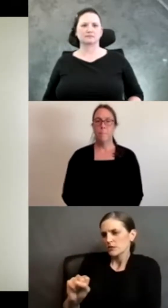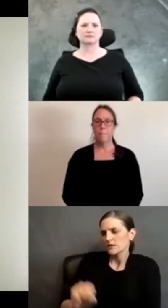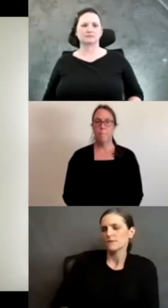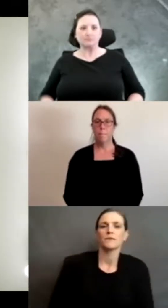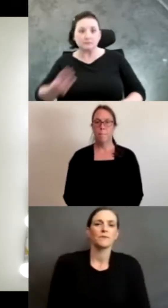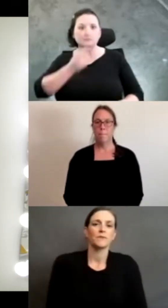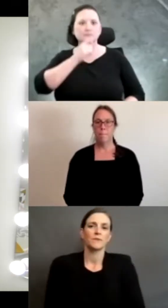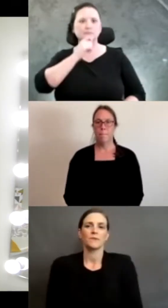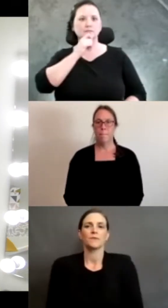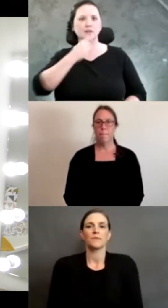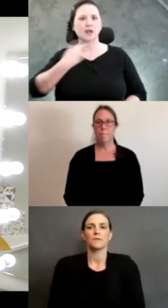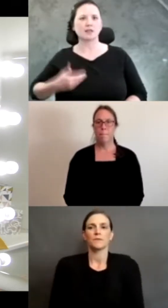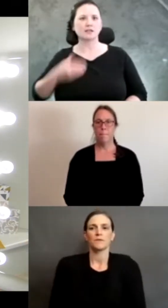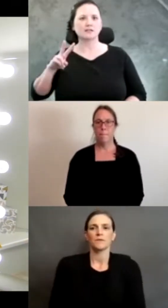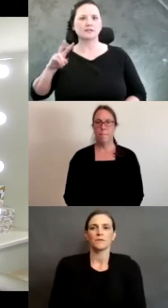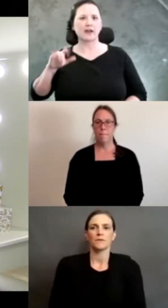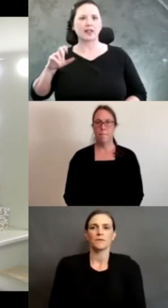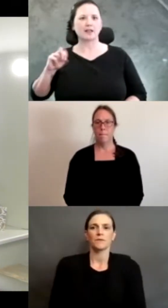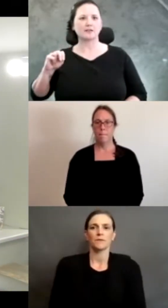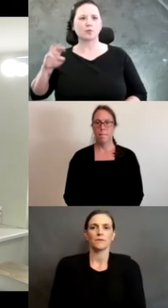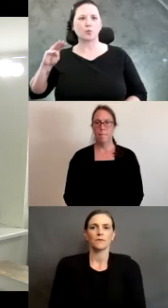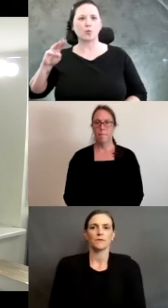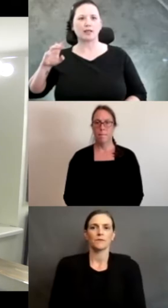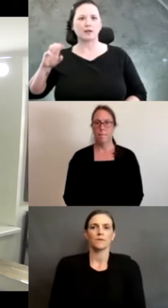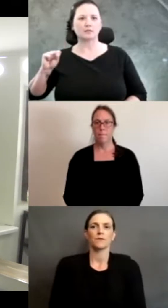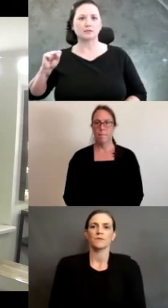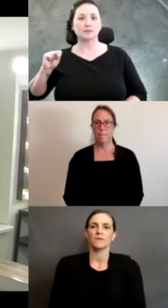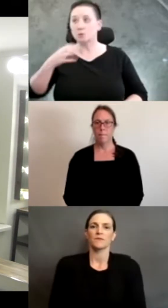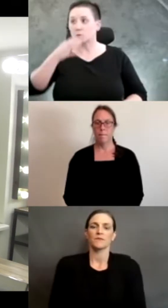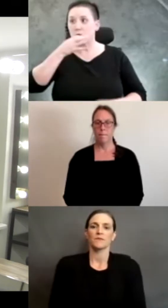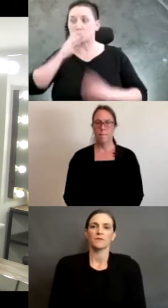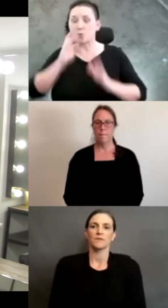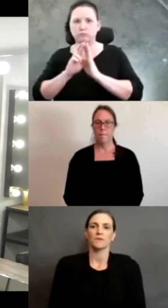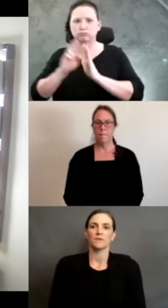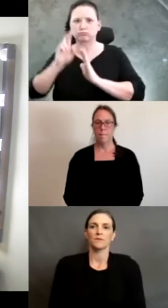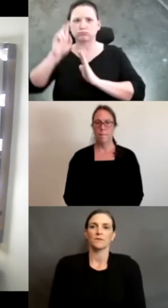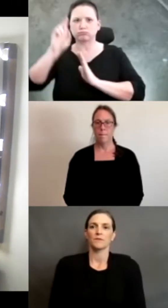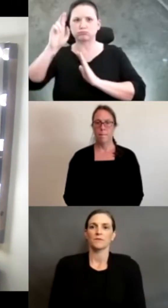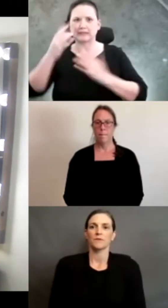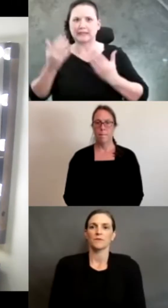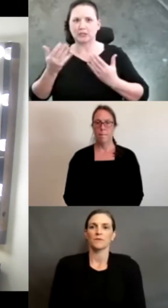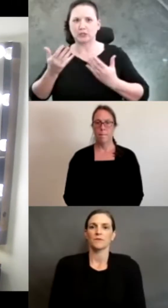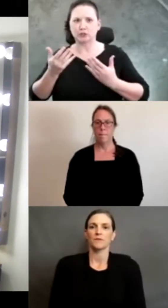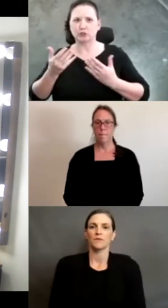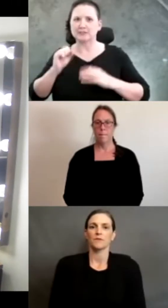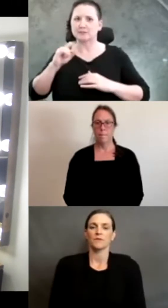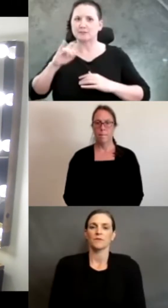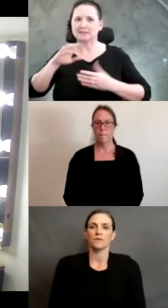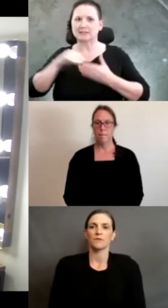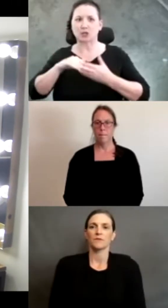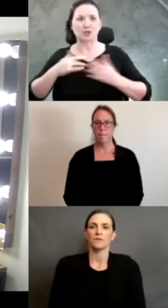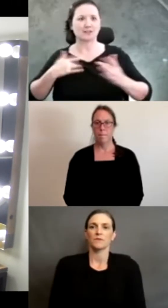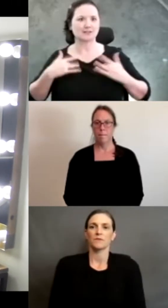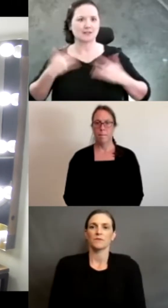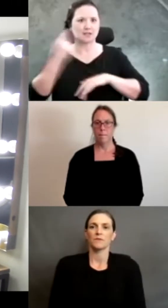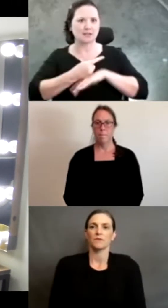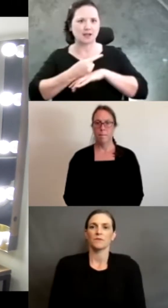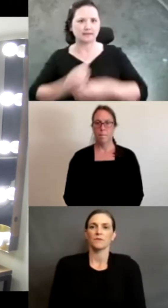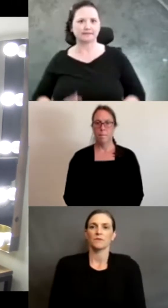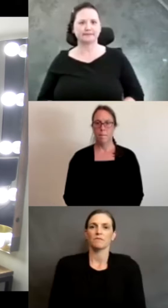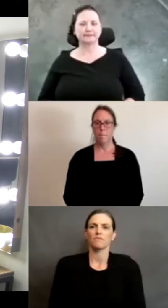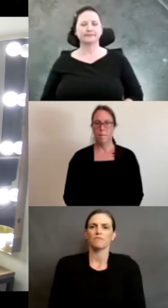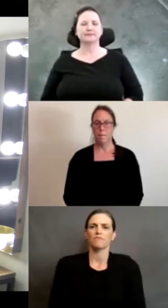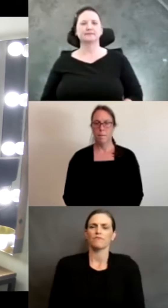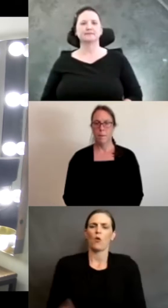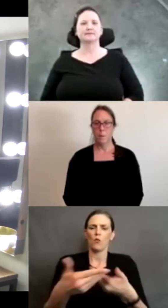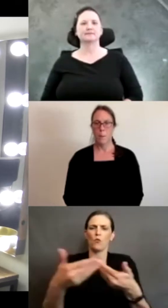is Violet Williams, and we are just hours away from liftoff here at the Space Center. It's such an exciting day. The dressing room door